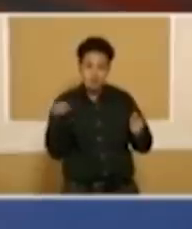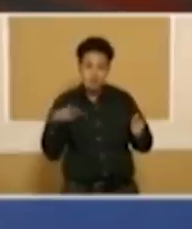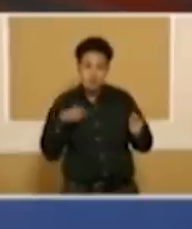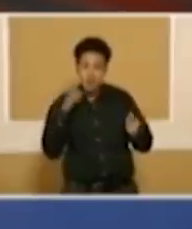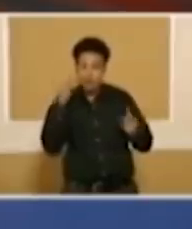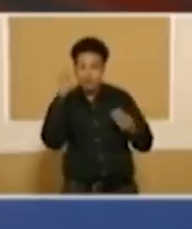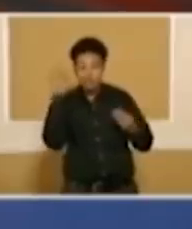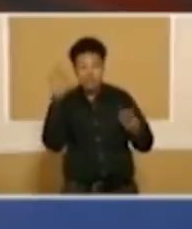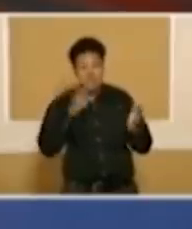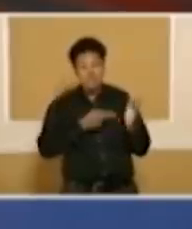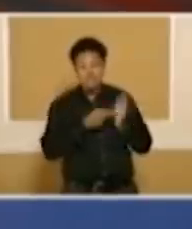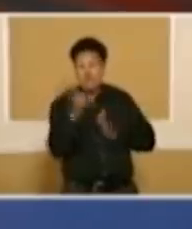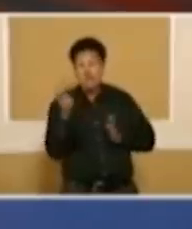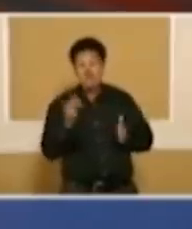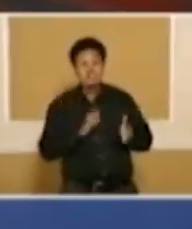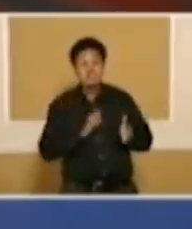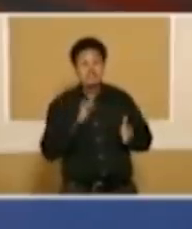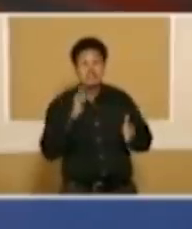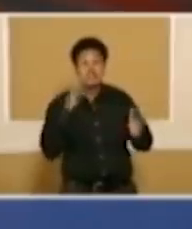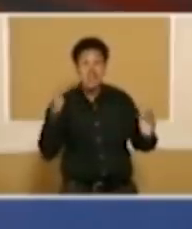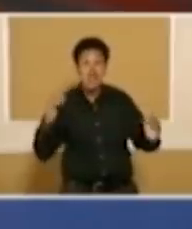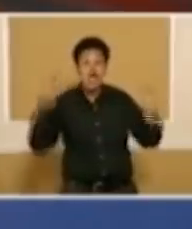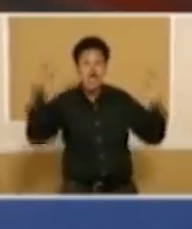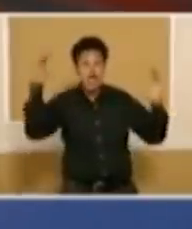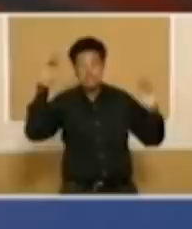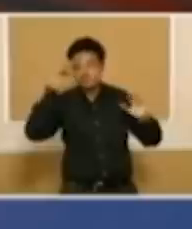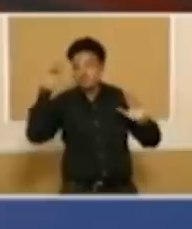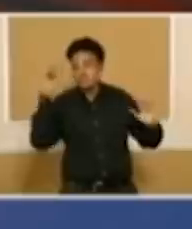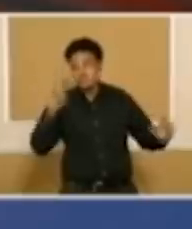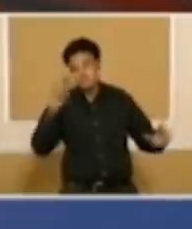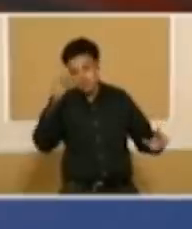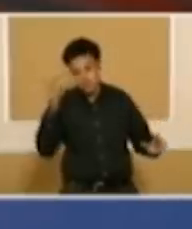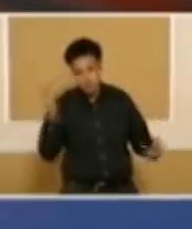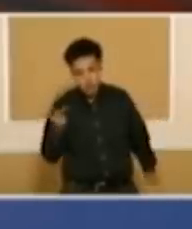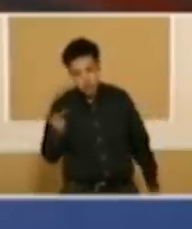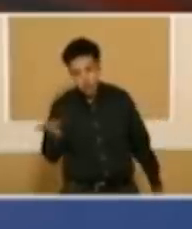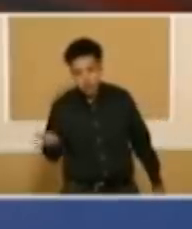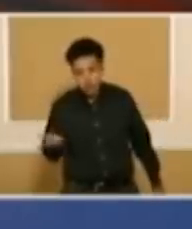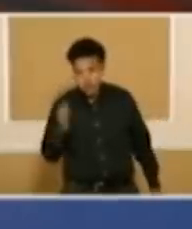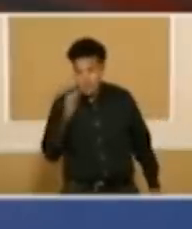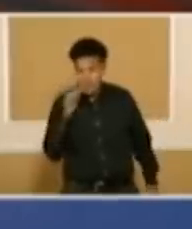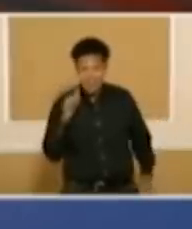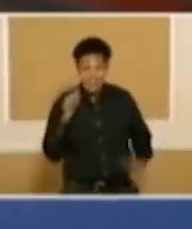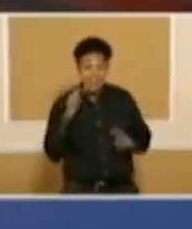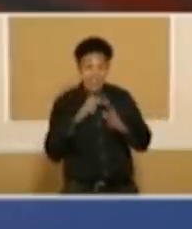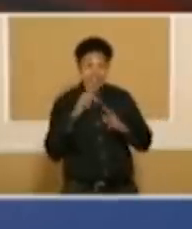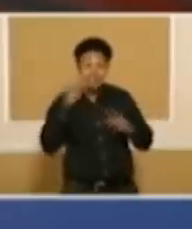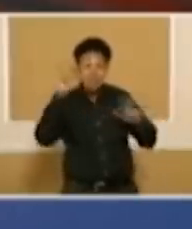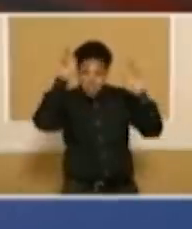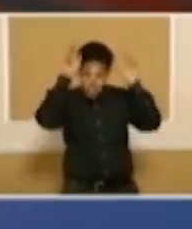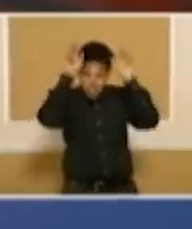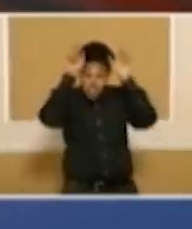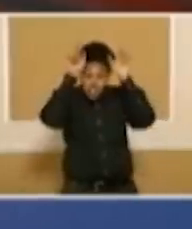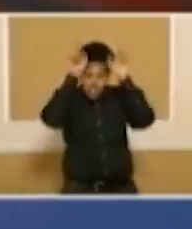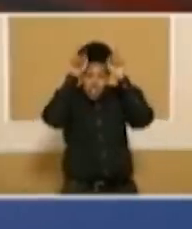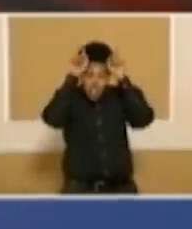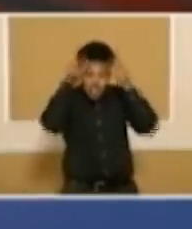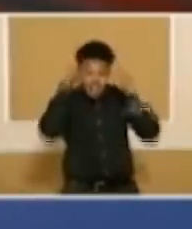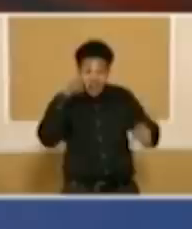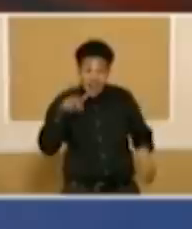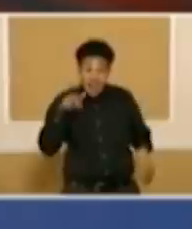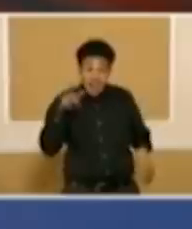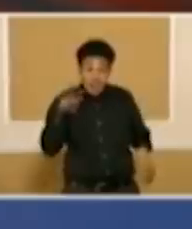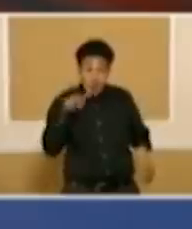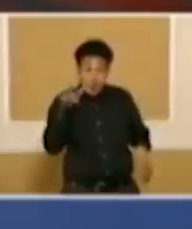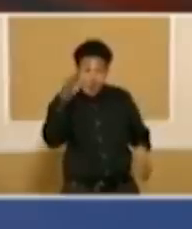I will say frankly, I have the highest admiration for them. Not even donkeys can travail